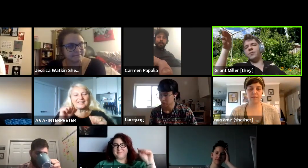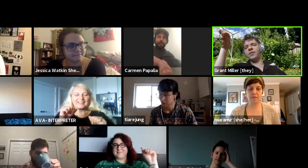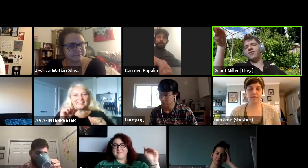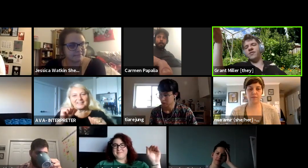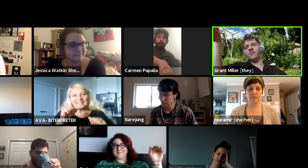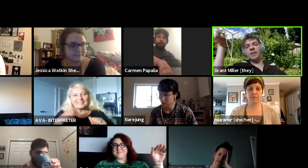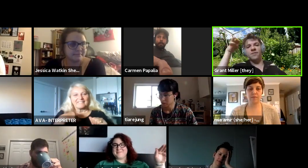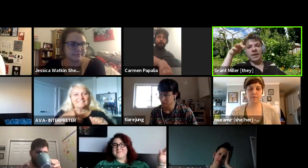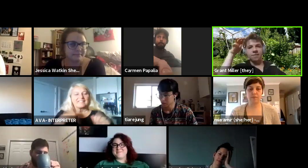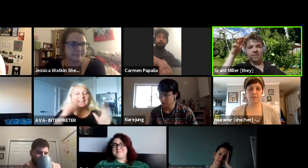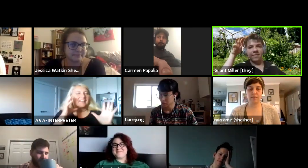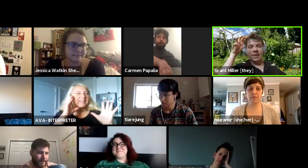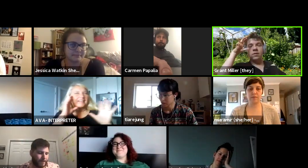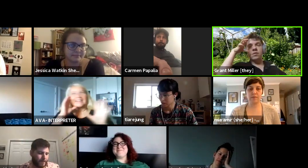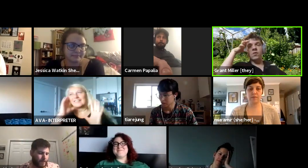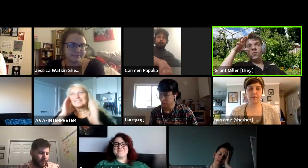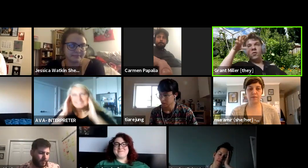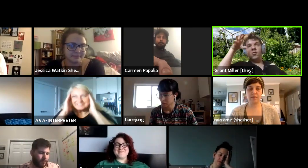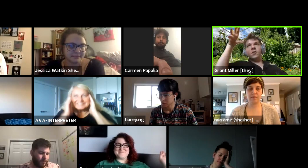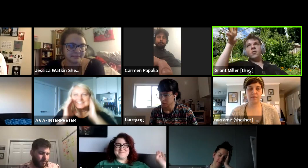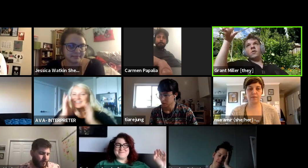the vibrations from my face. Like,